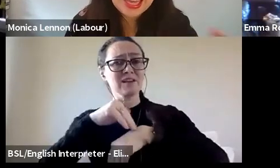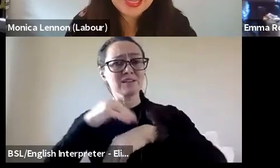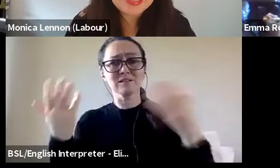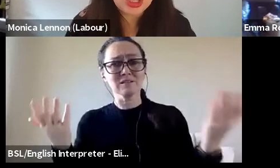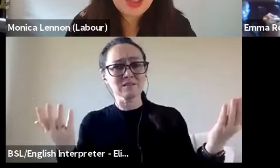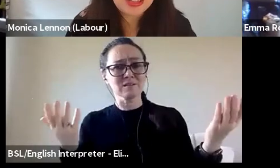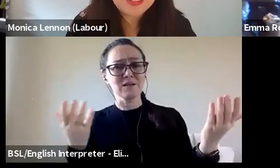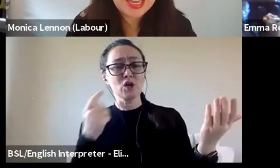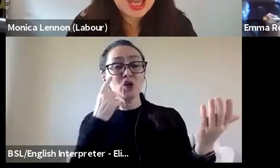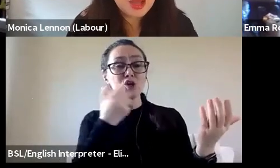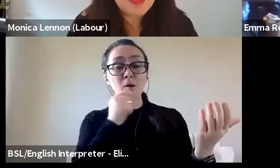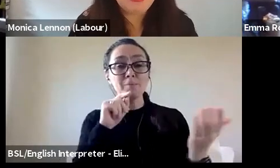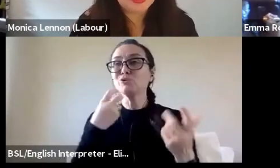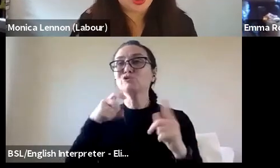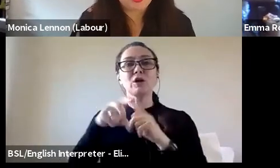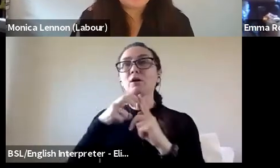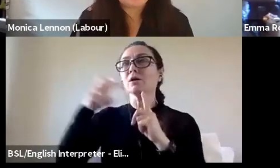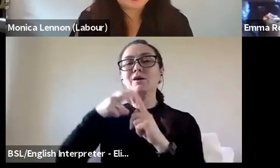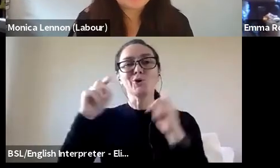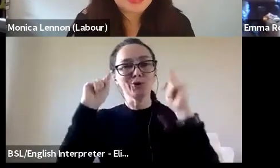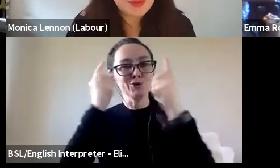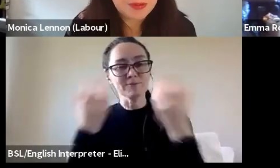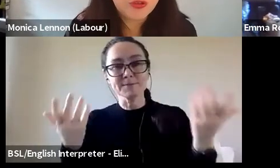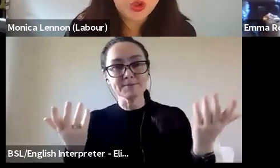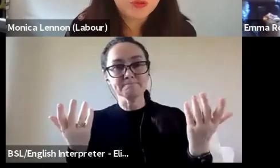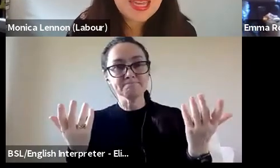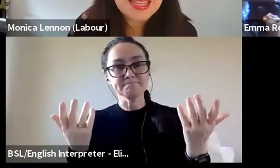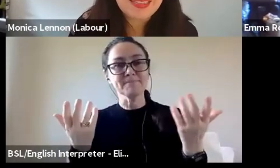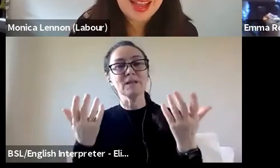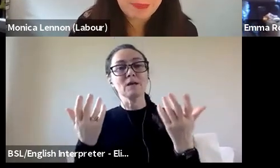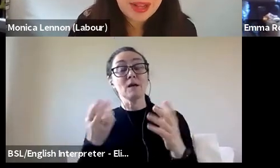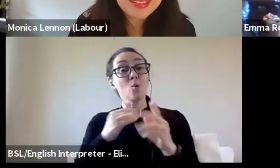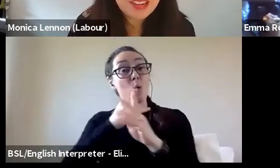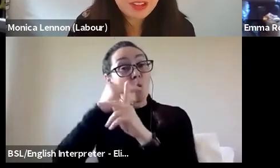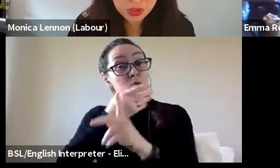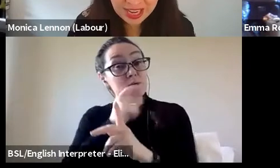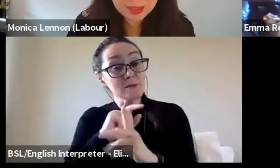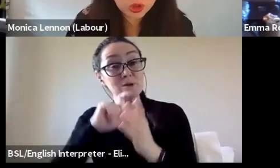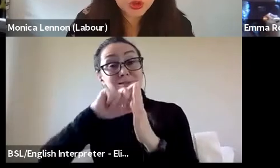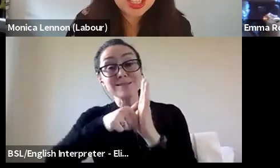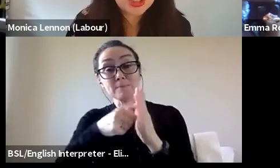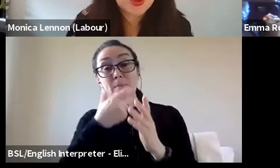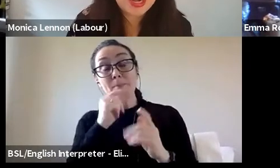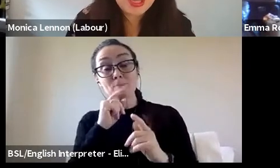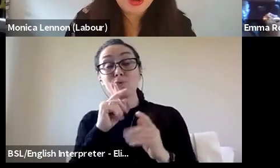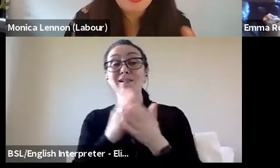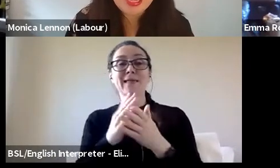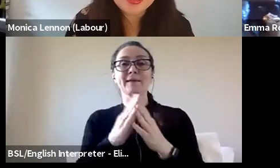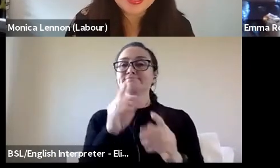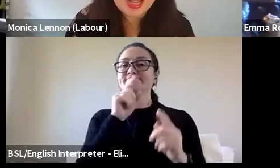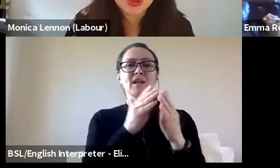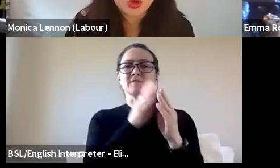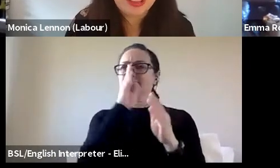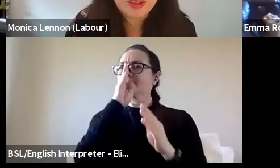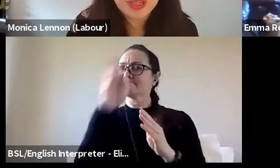area into university. But for older and disabled people who've told me that bus service, which takes them door to door right